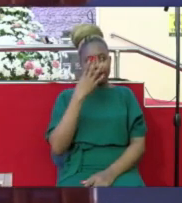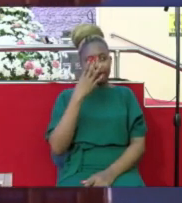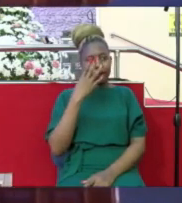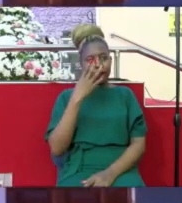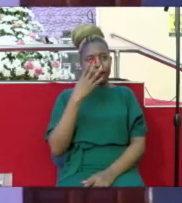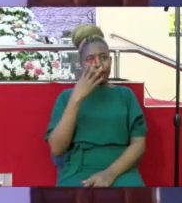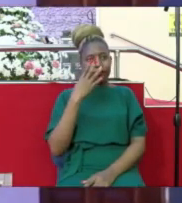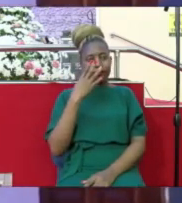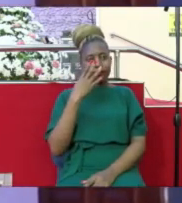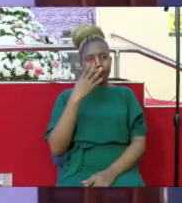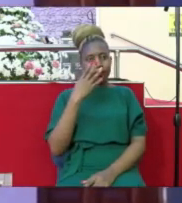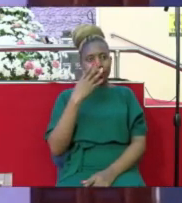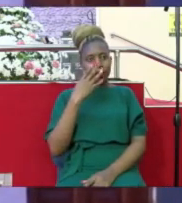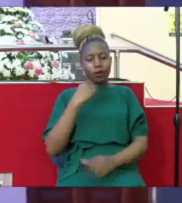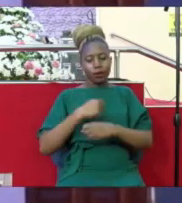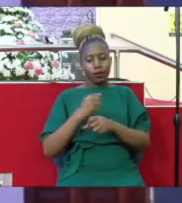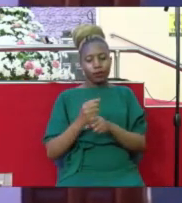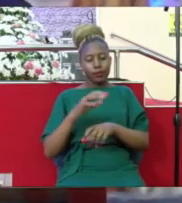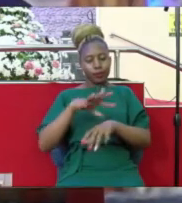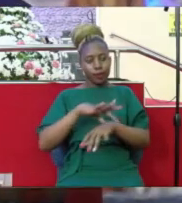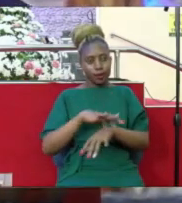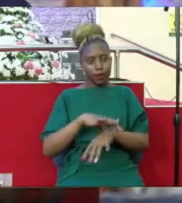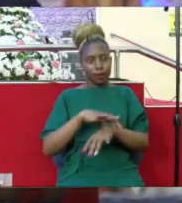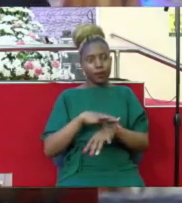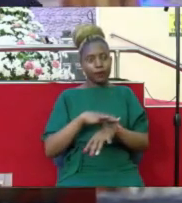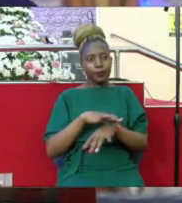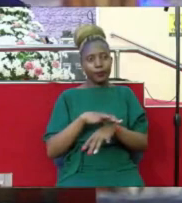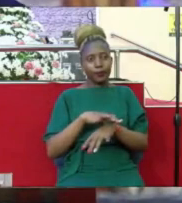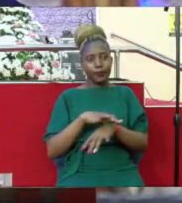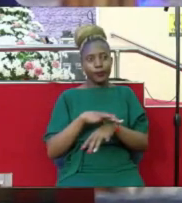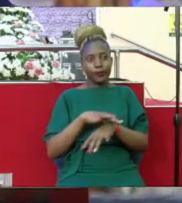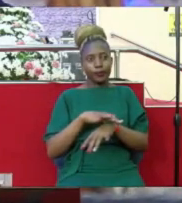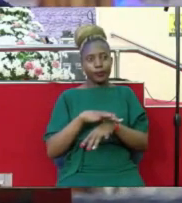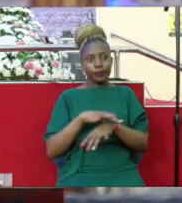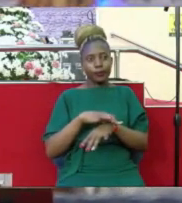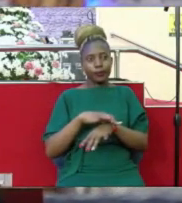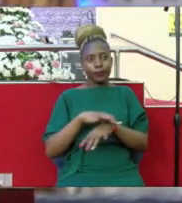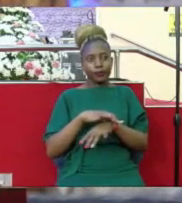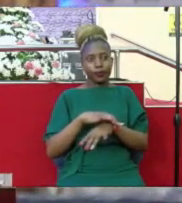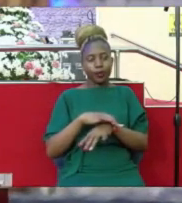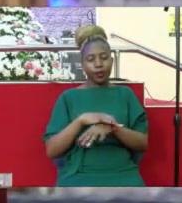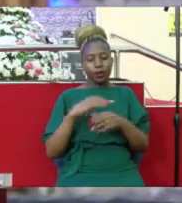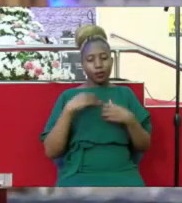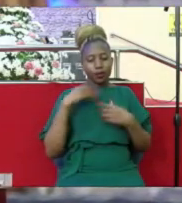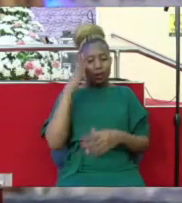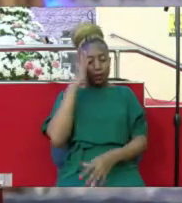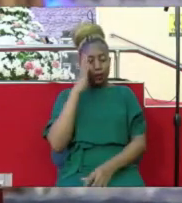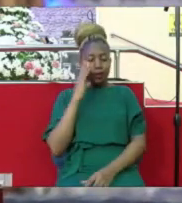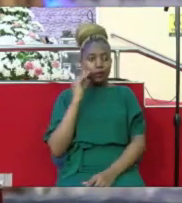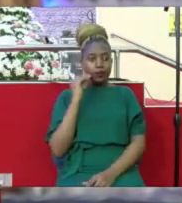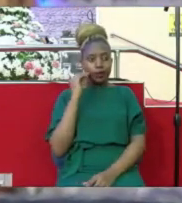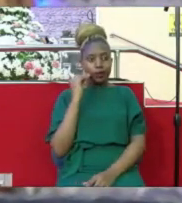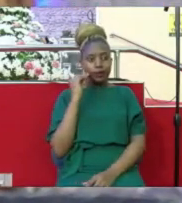was so that earth could experience